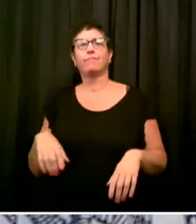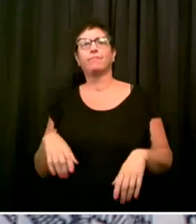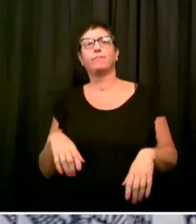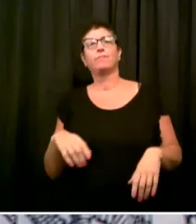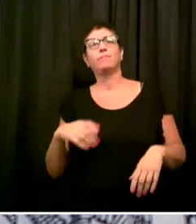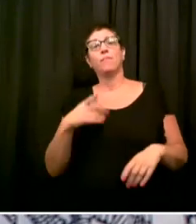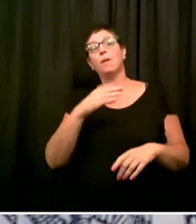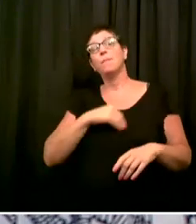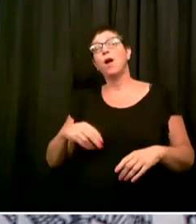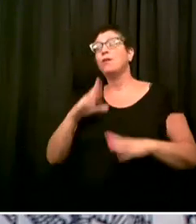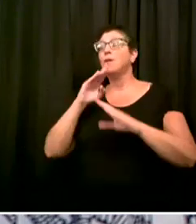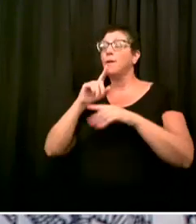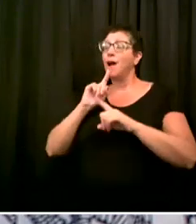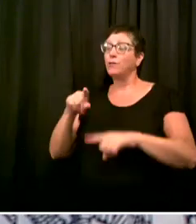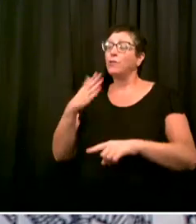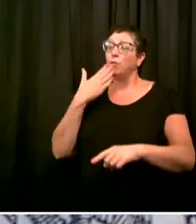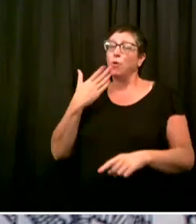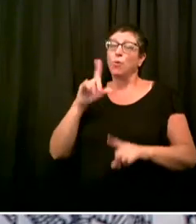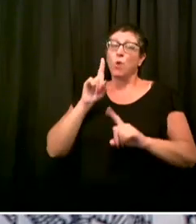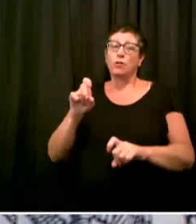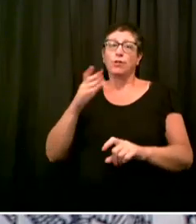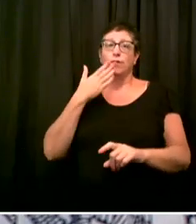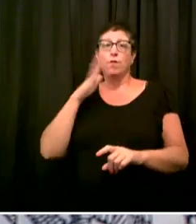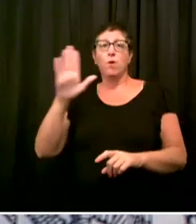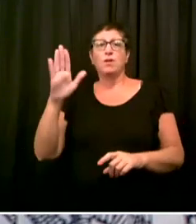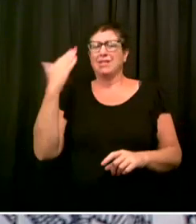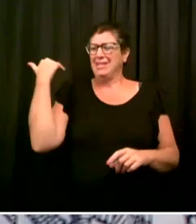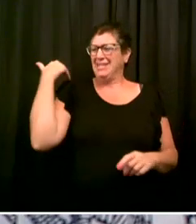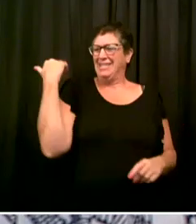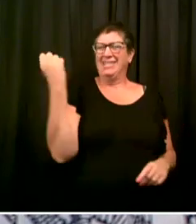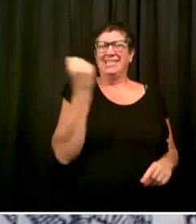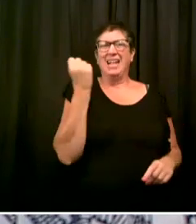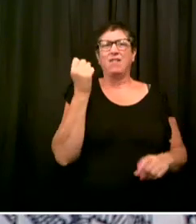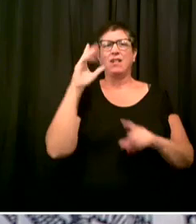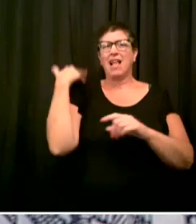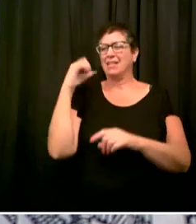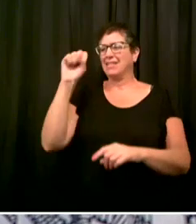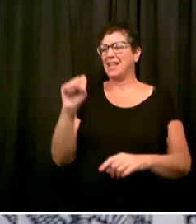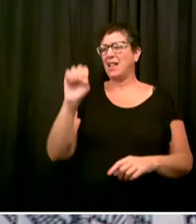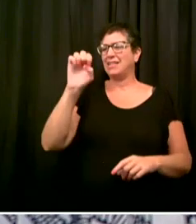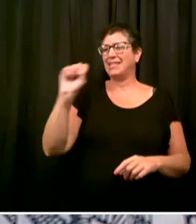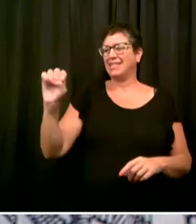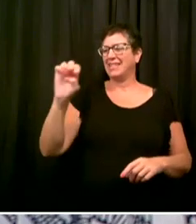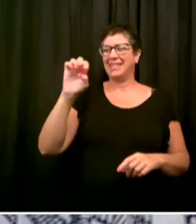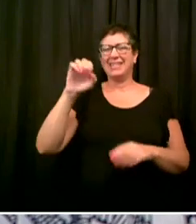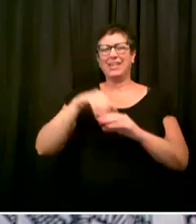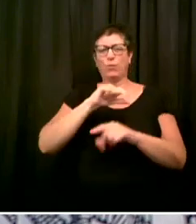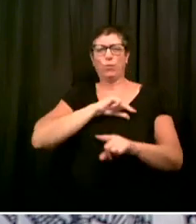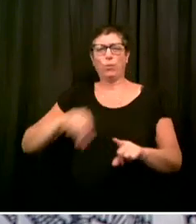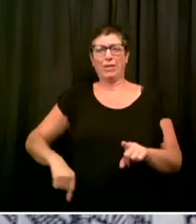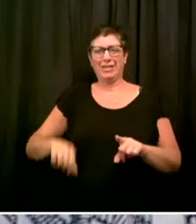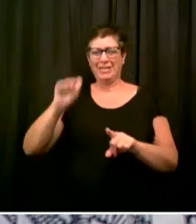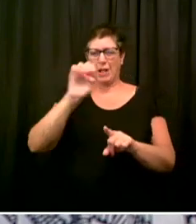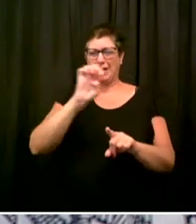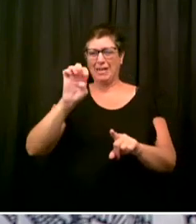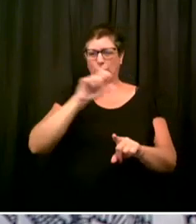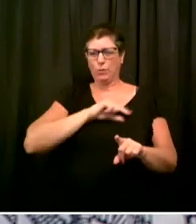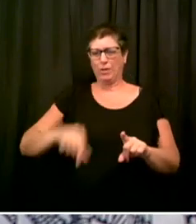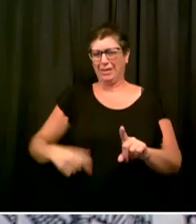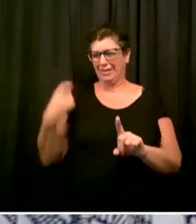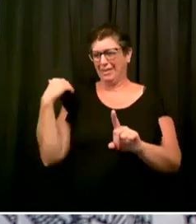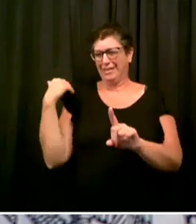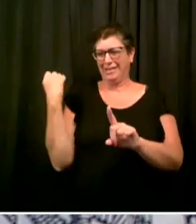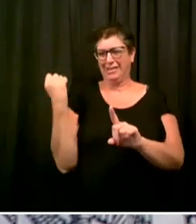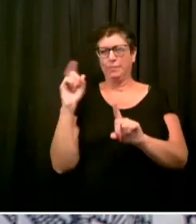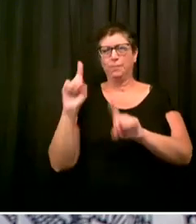Queens on Saturday and talked to the council member there, Danique Miller,